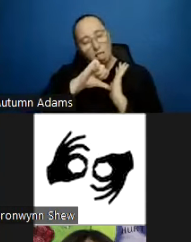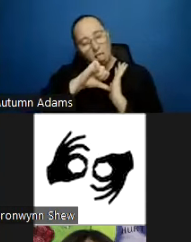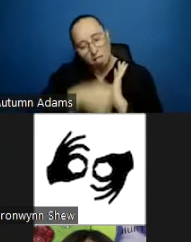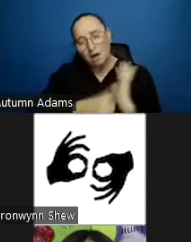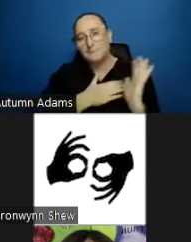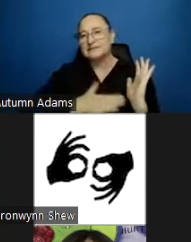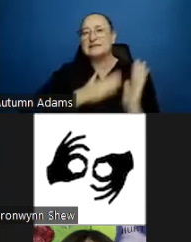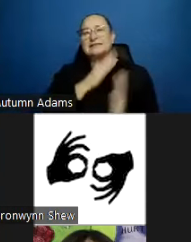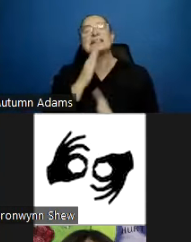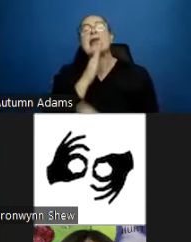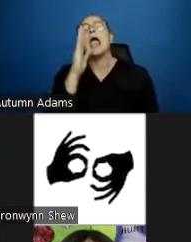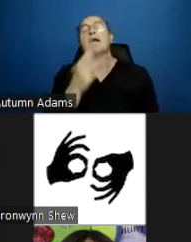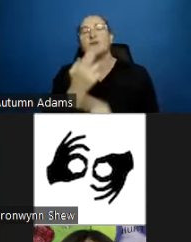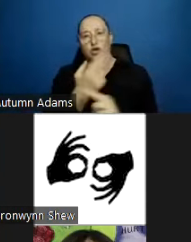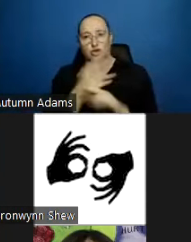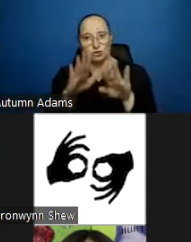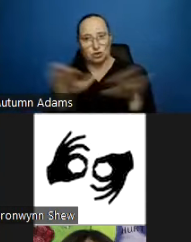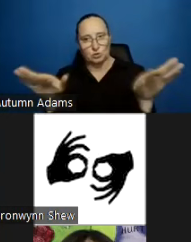use children as interpreters.